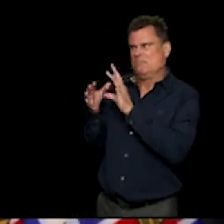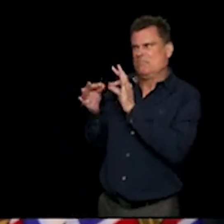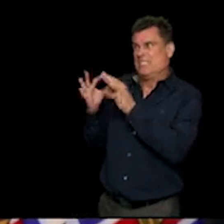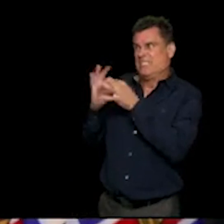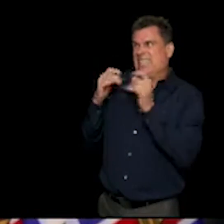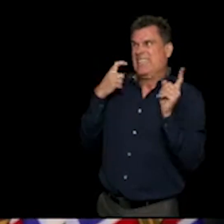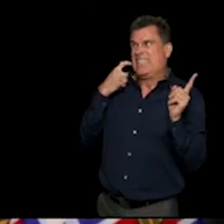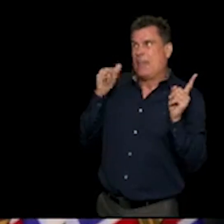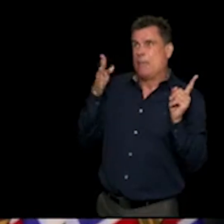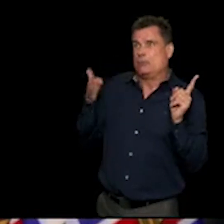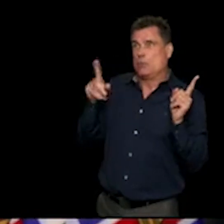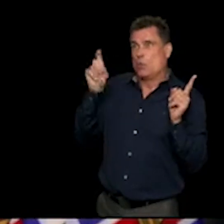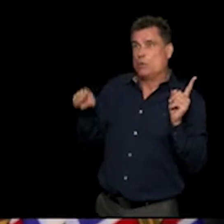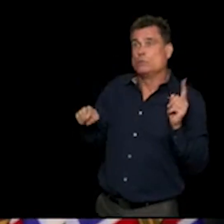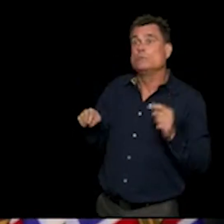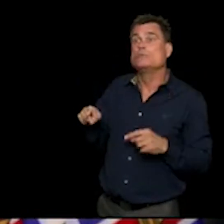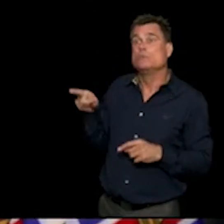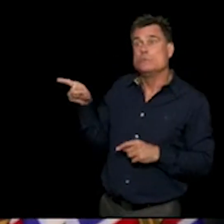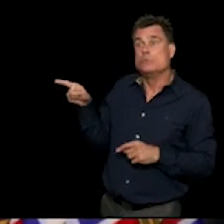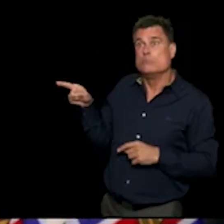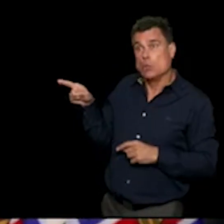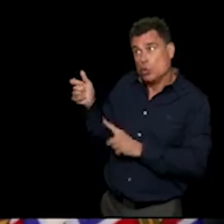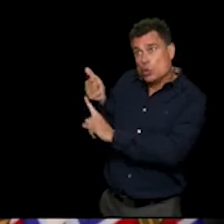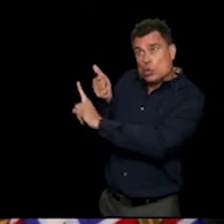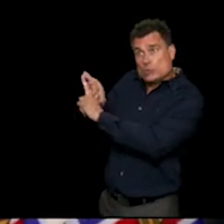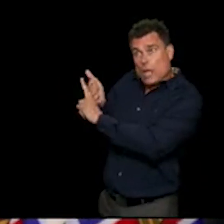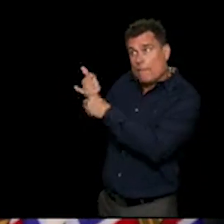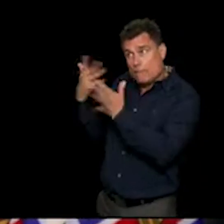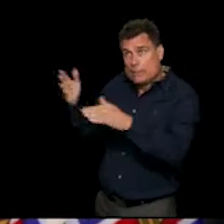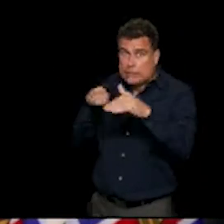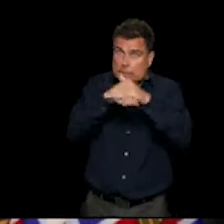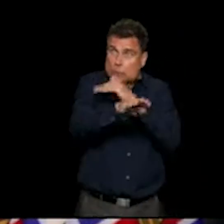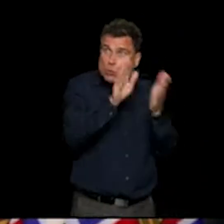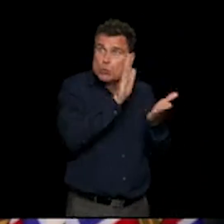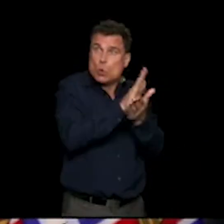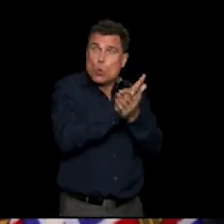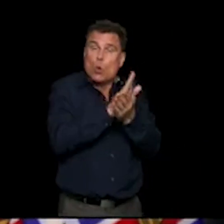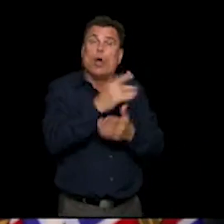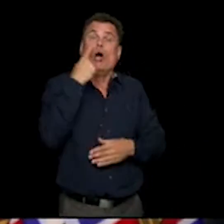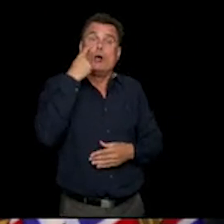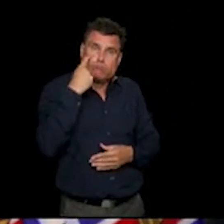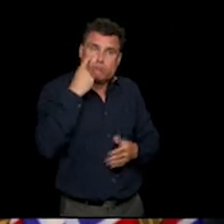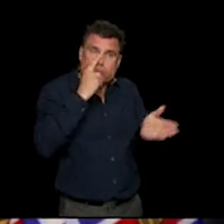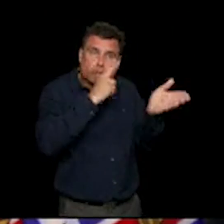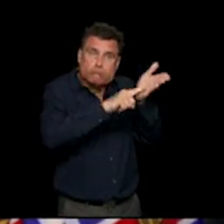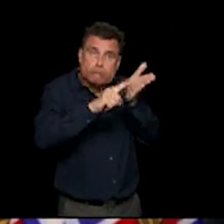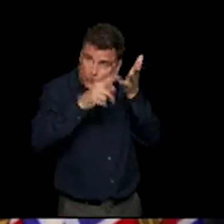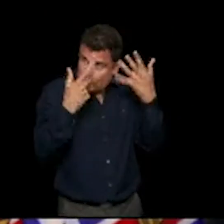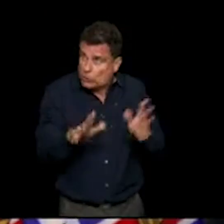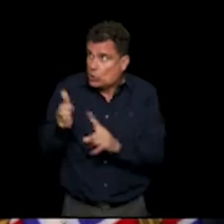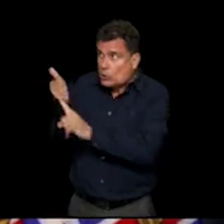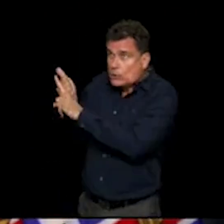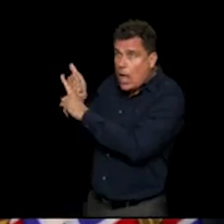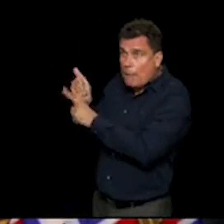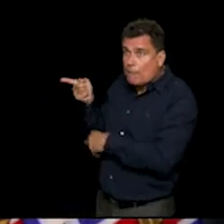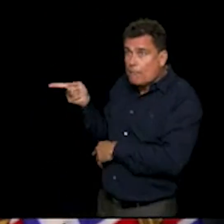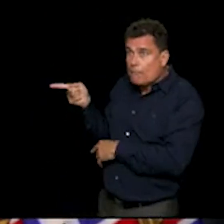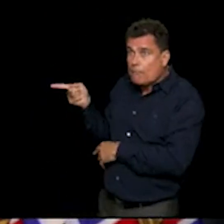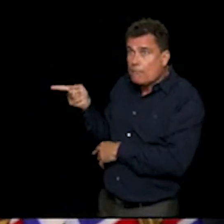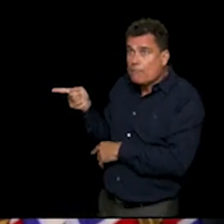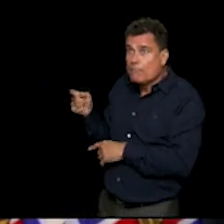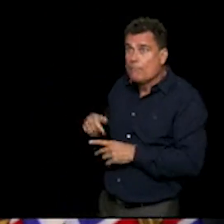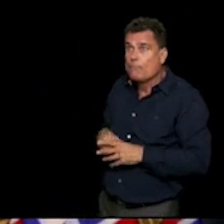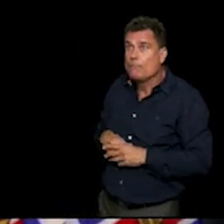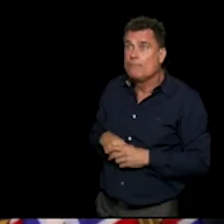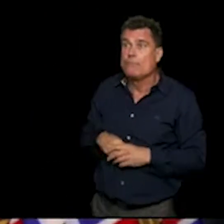of the last question, have you had a chance to actually visit any of these schools and see how they're being set up? Because I'm hearing from